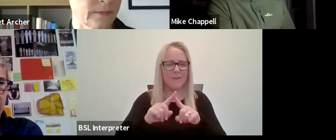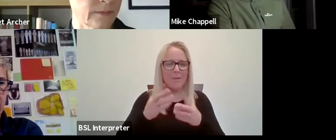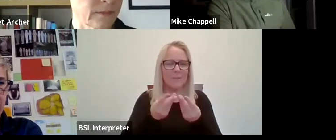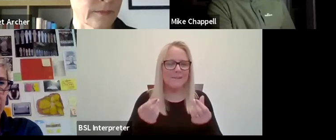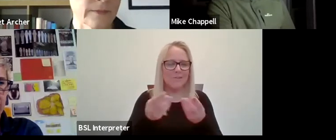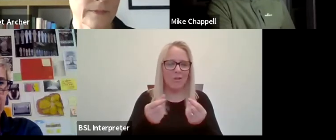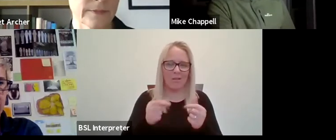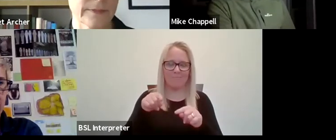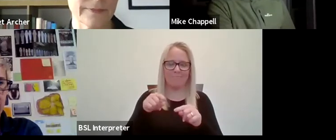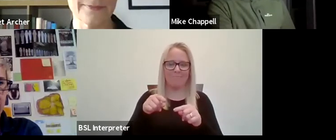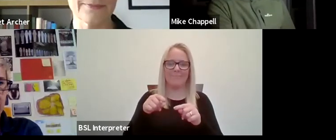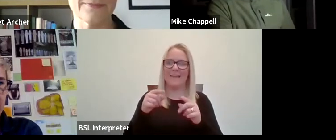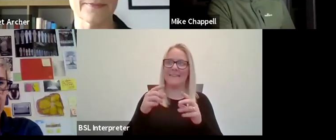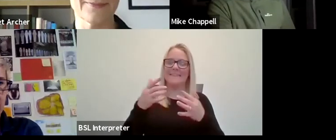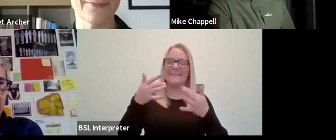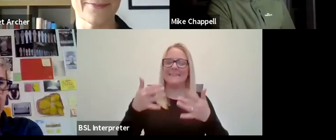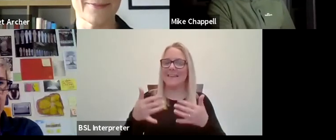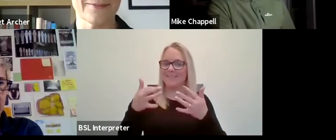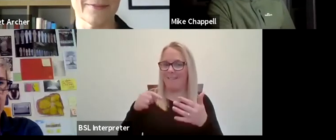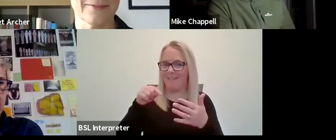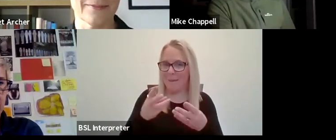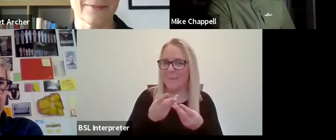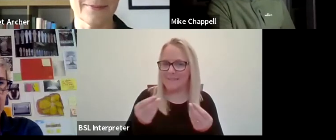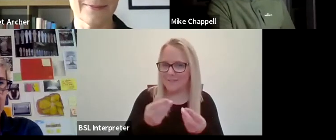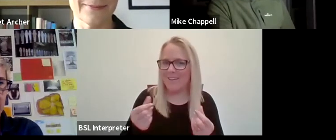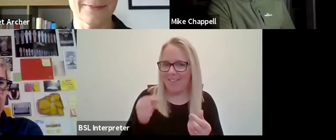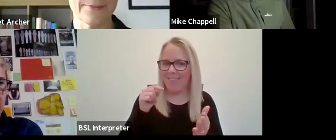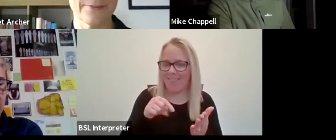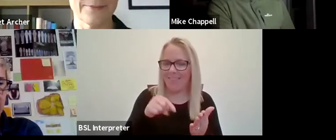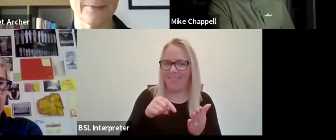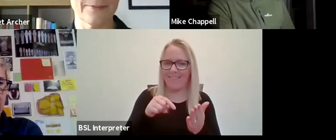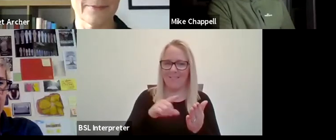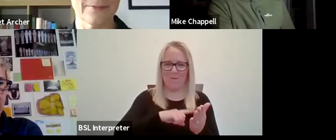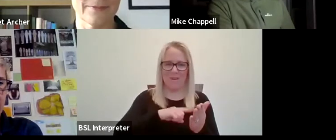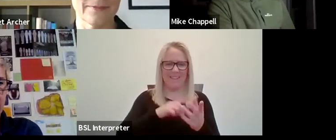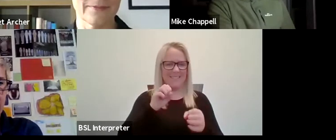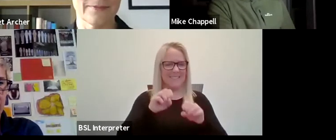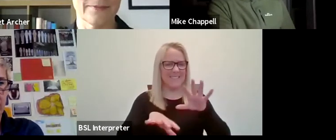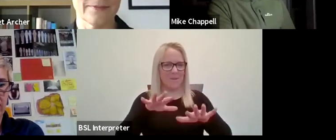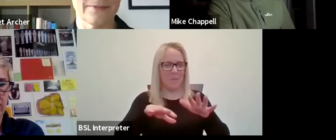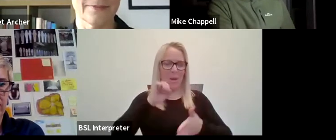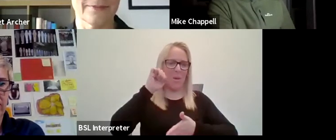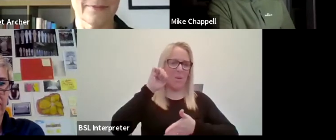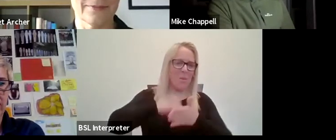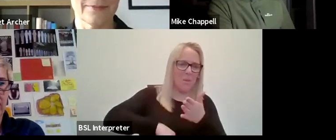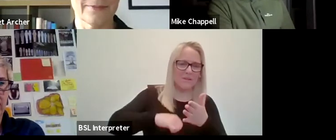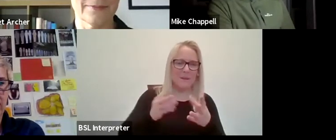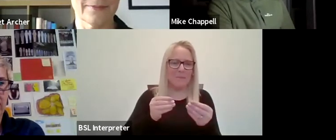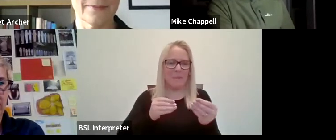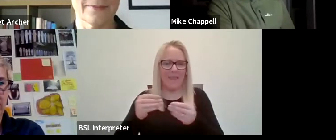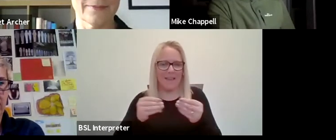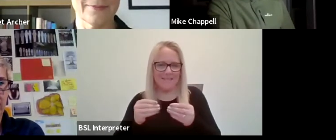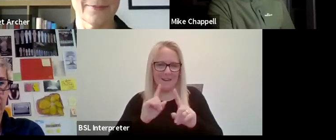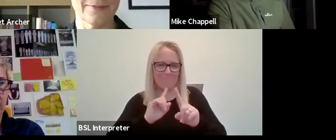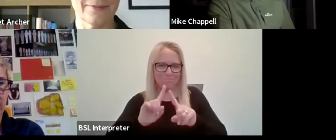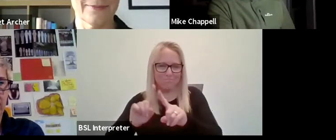think I use the word material because some people treat it as a material: wood, metal, ceramics, plastics. And clearly we can see three artists really